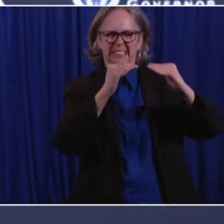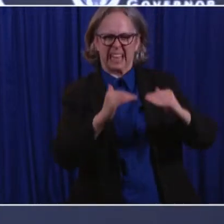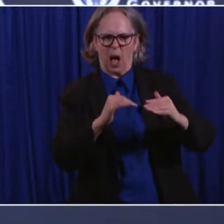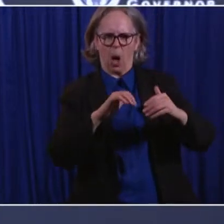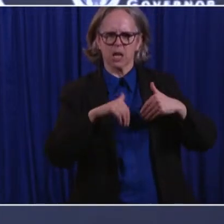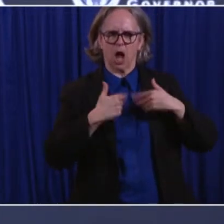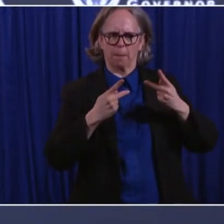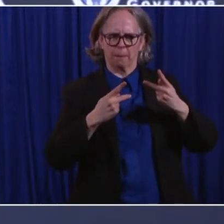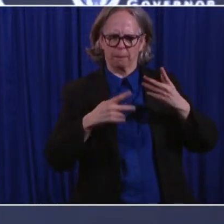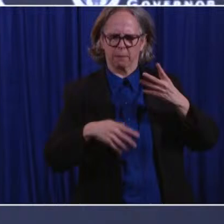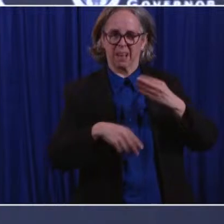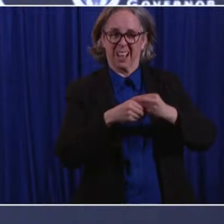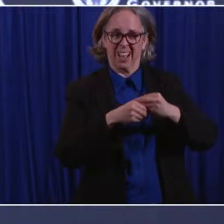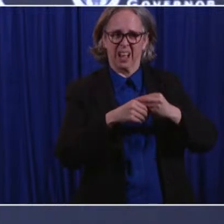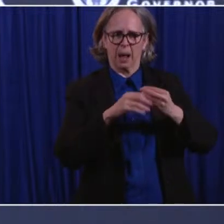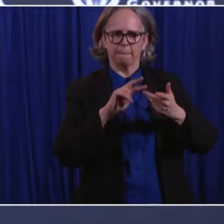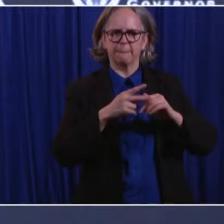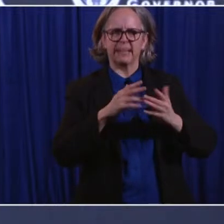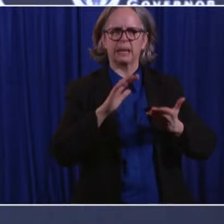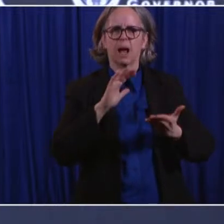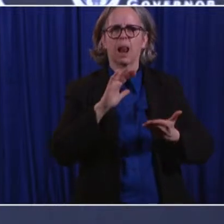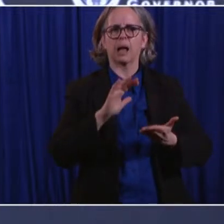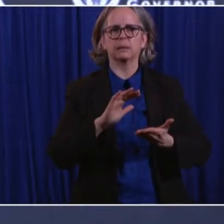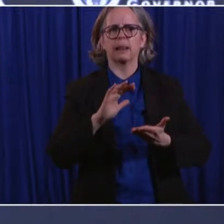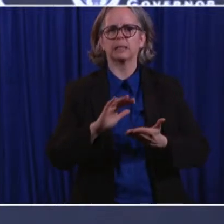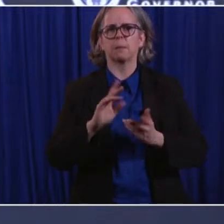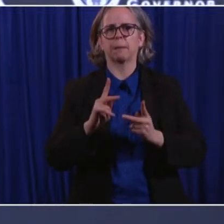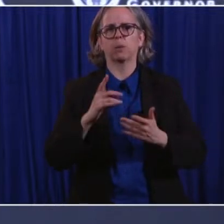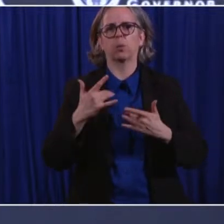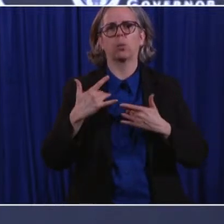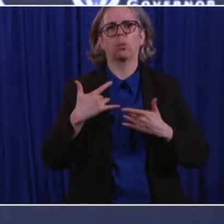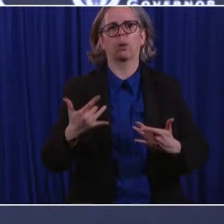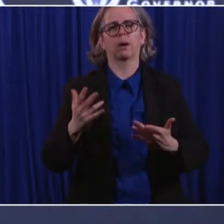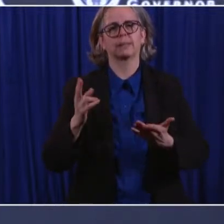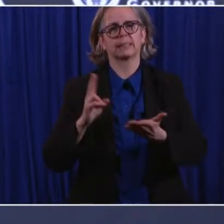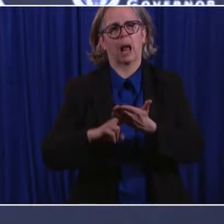At least that's what it appears to me to be happening. But